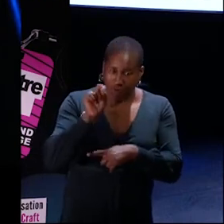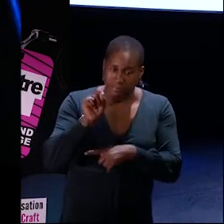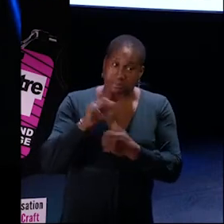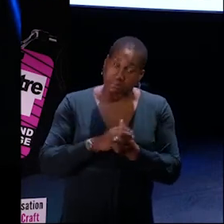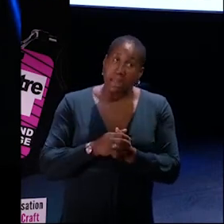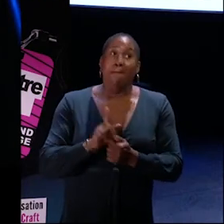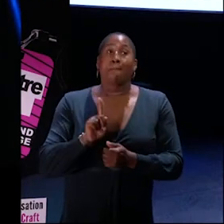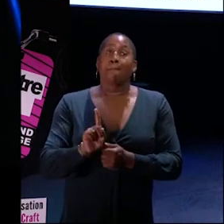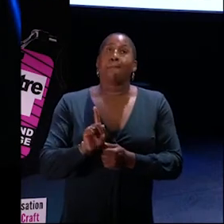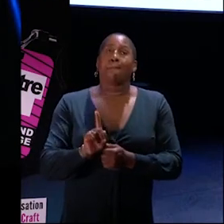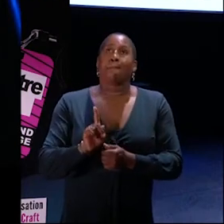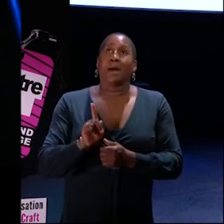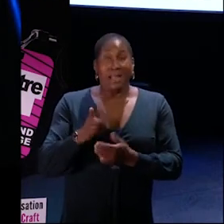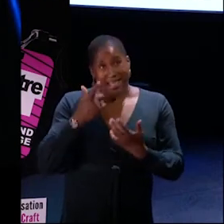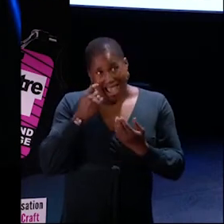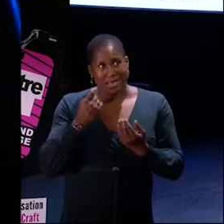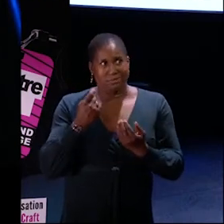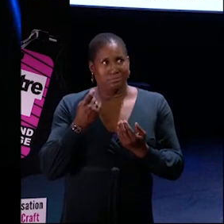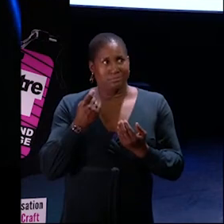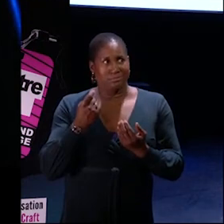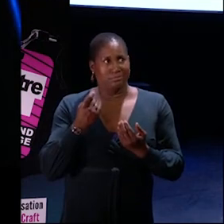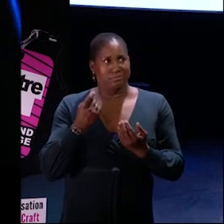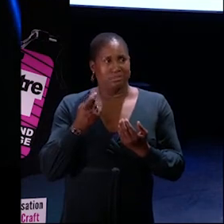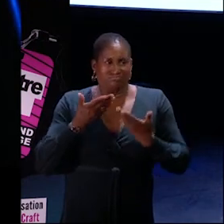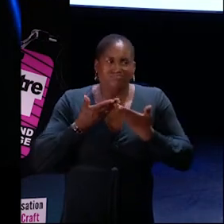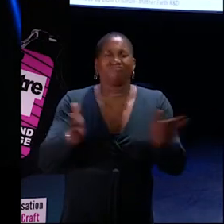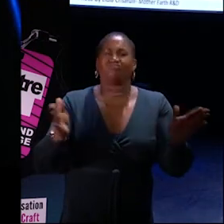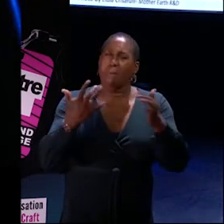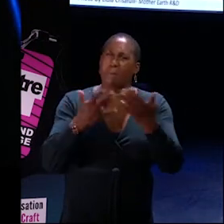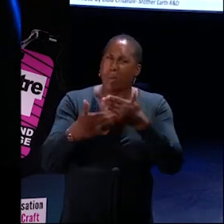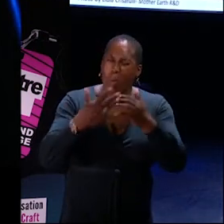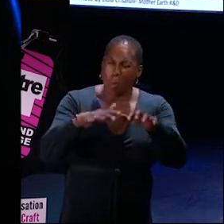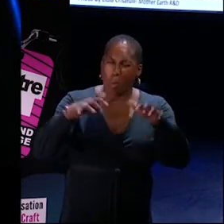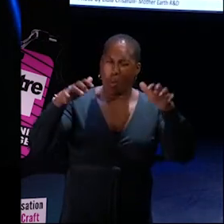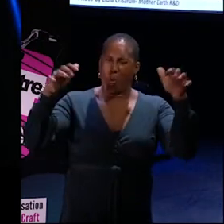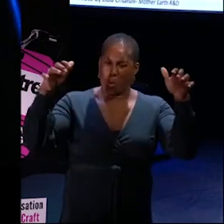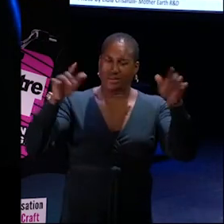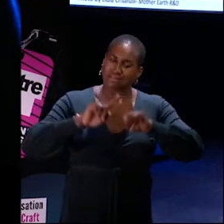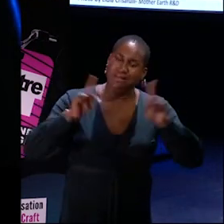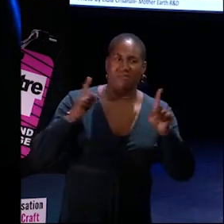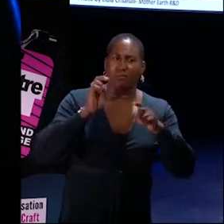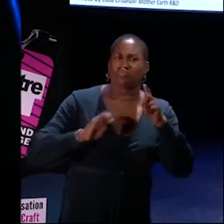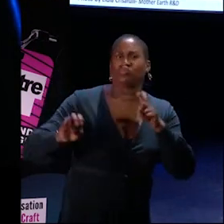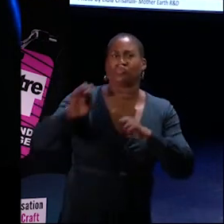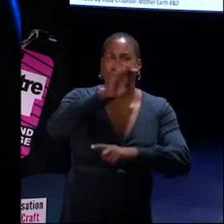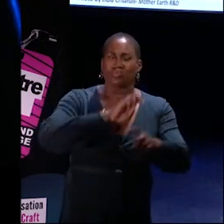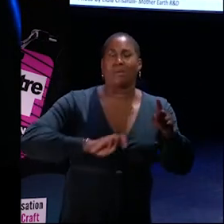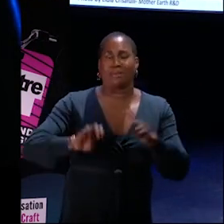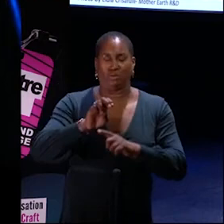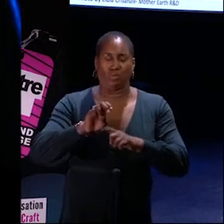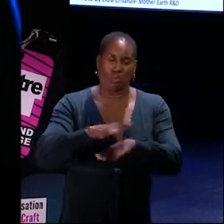and reach more audiences than a small-scale touring show, which is, oh, double click there.